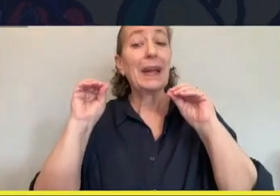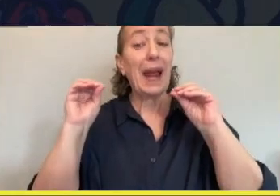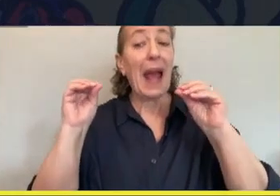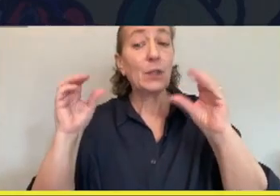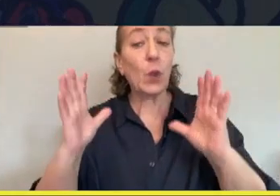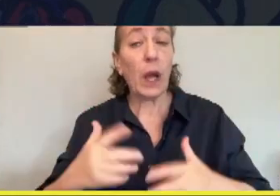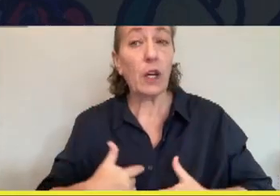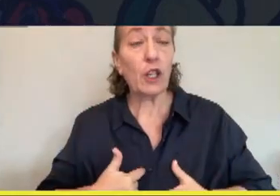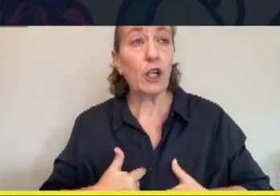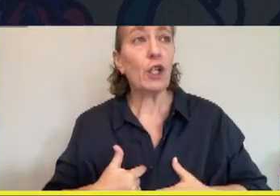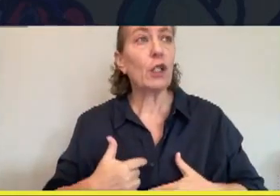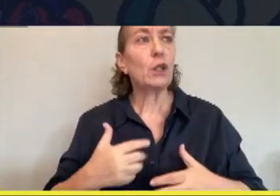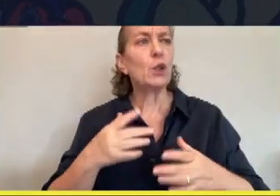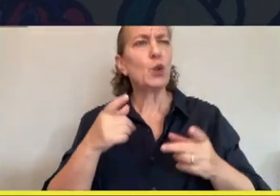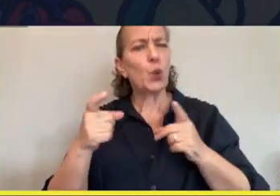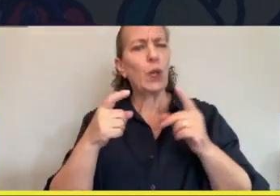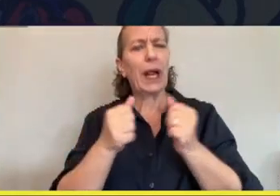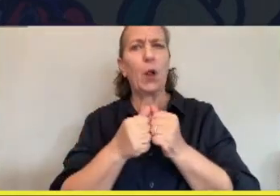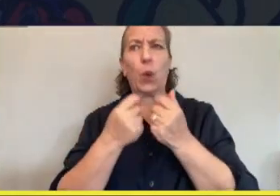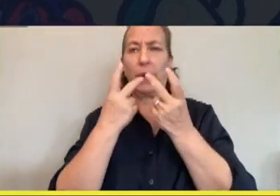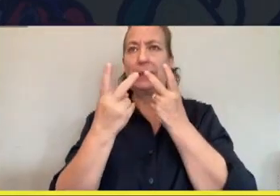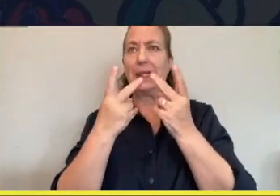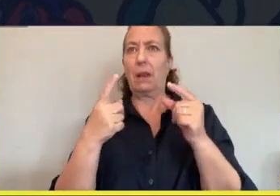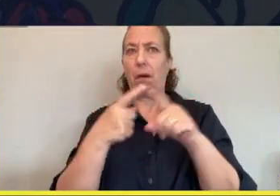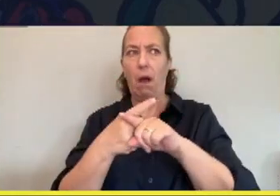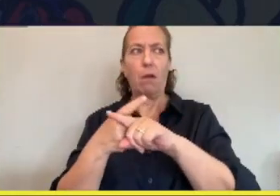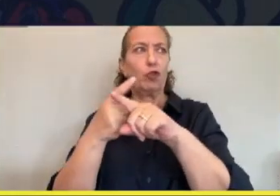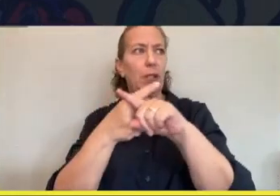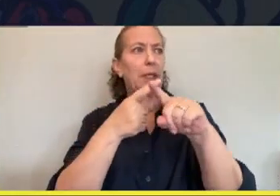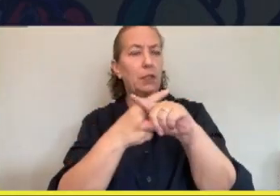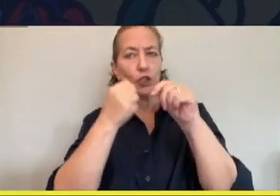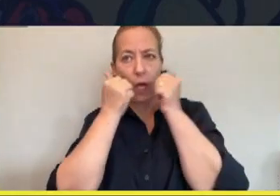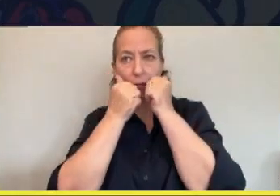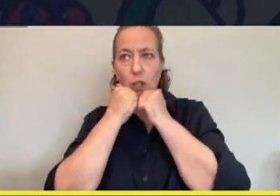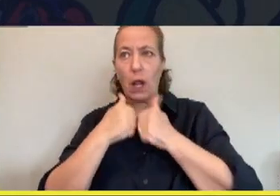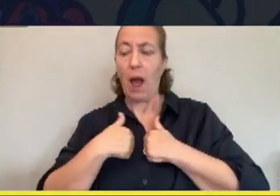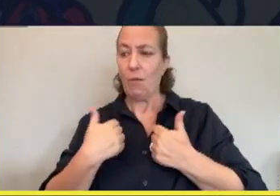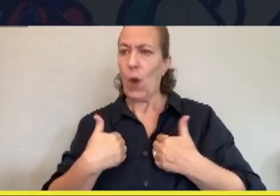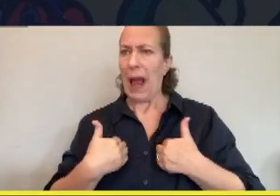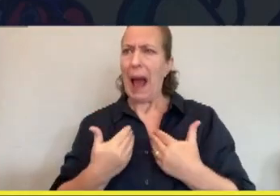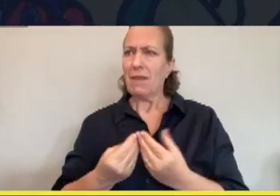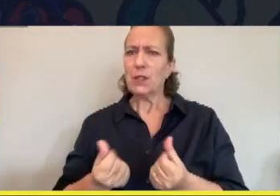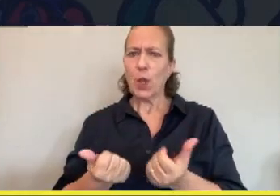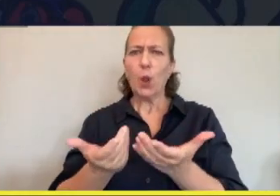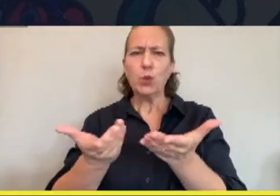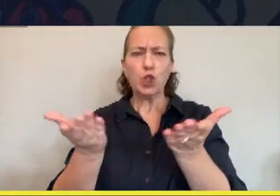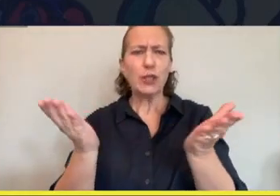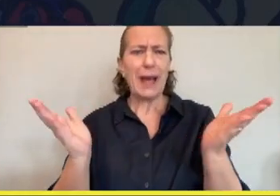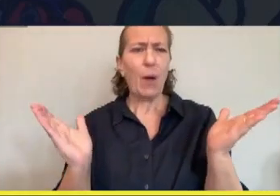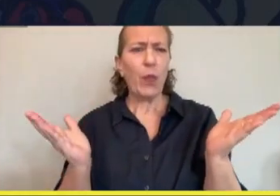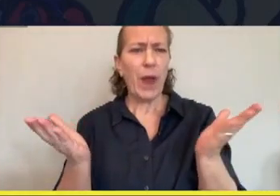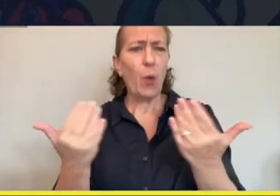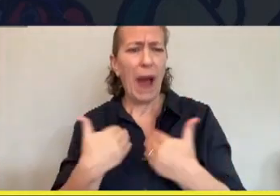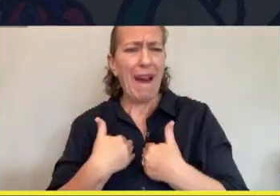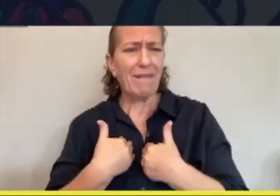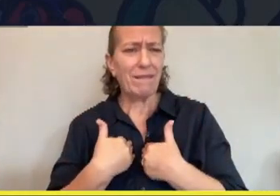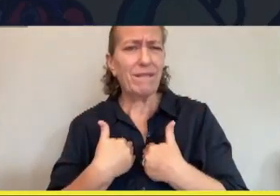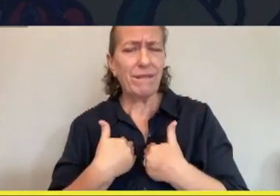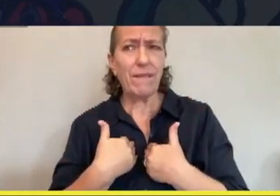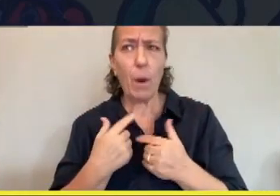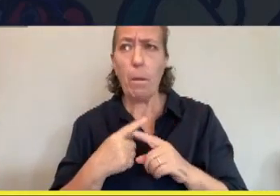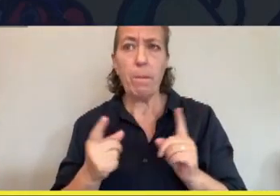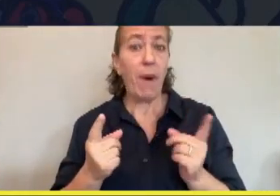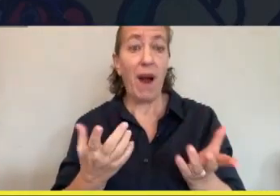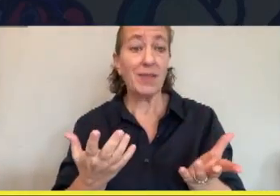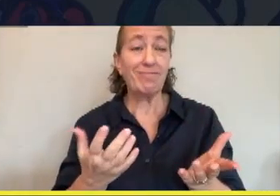the contradictions of everyday life of how we have these solutions out there, yet they're not, taken